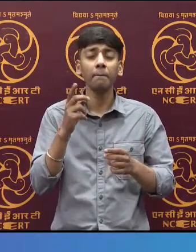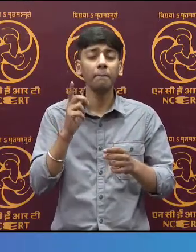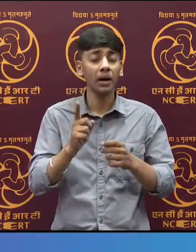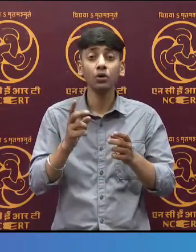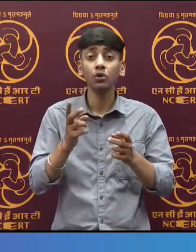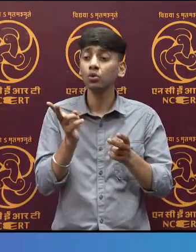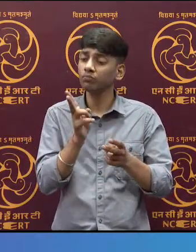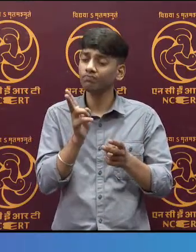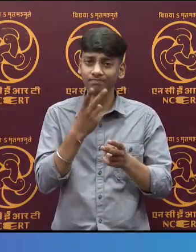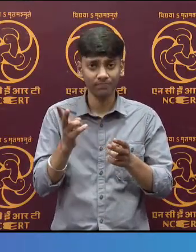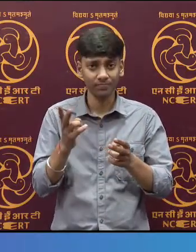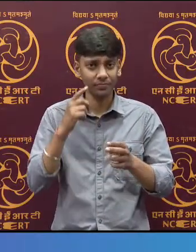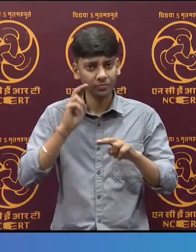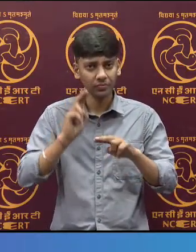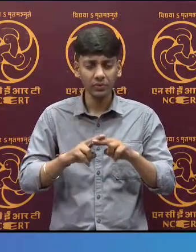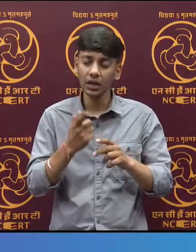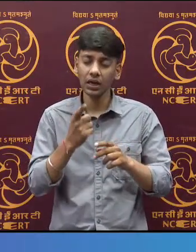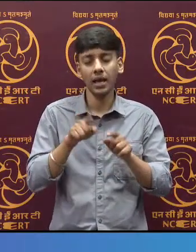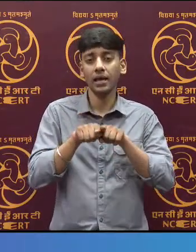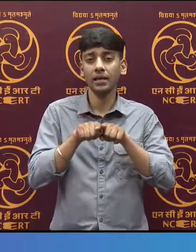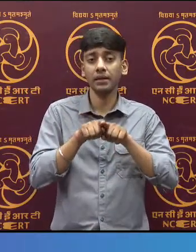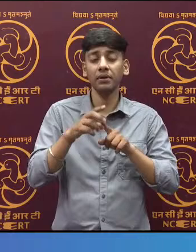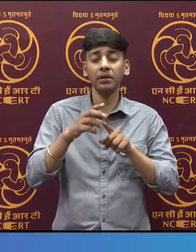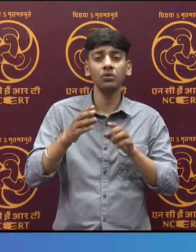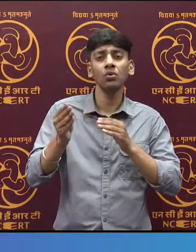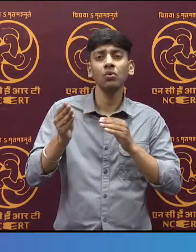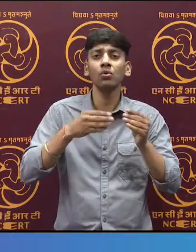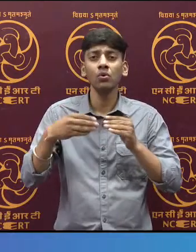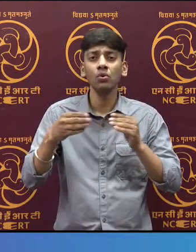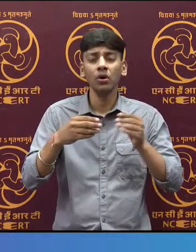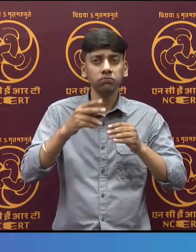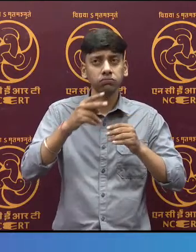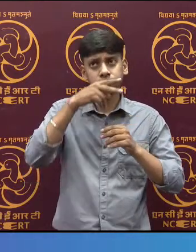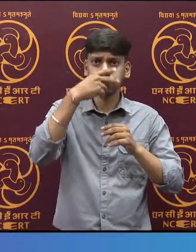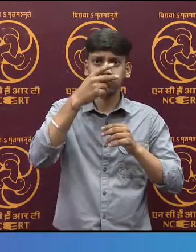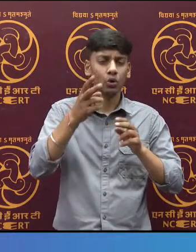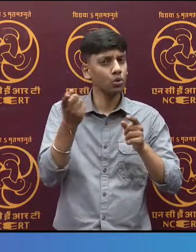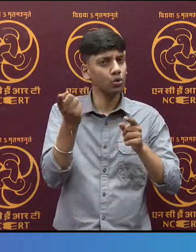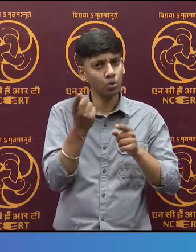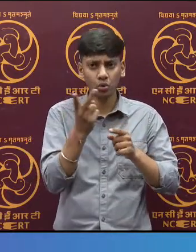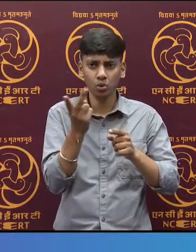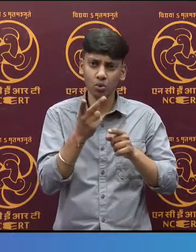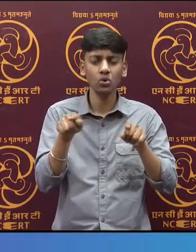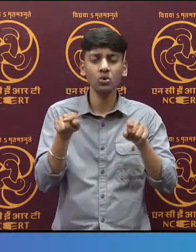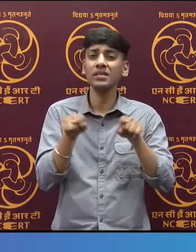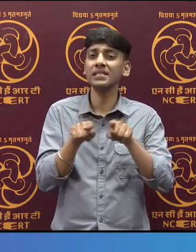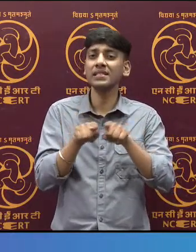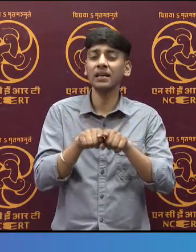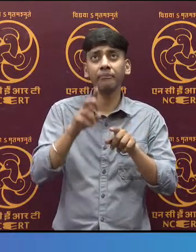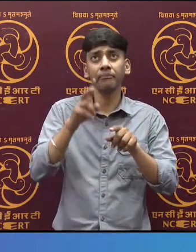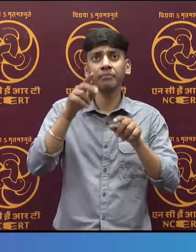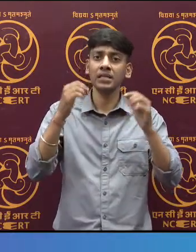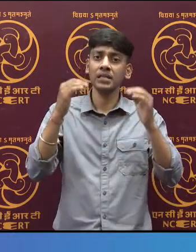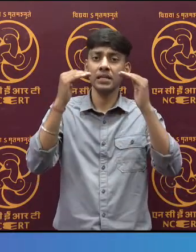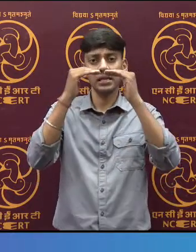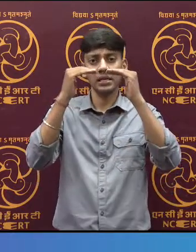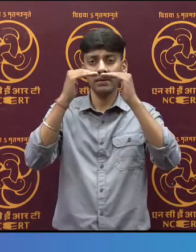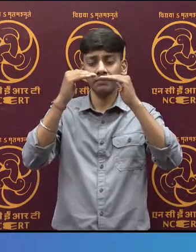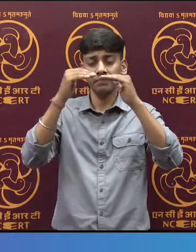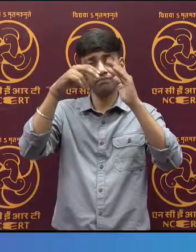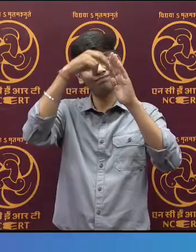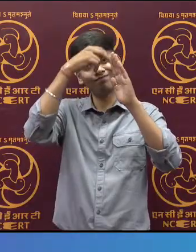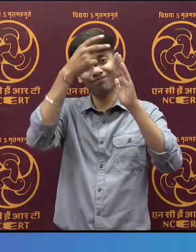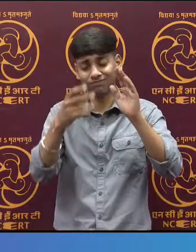For example, if I take a feather and if I take a coin, and if I drop both of these objects at the same time from the